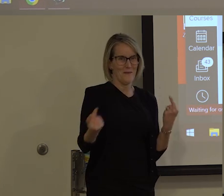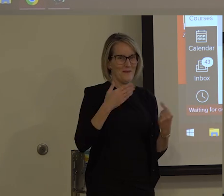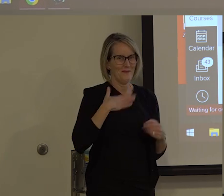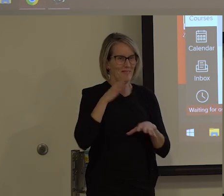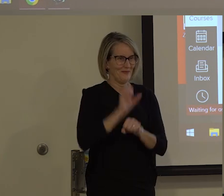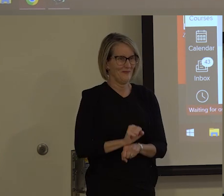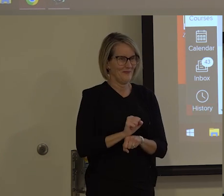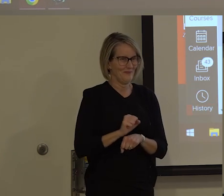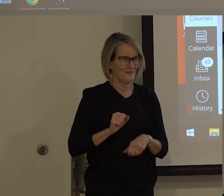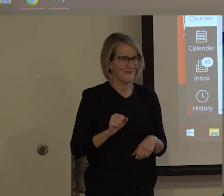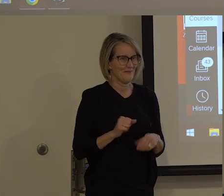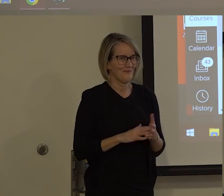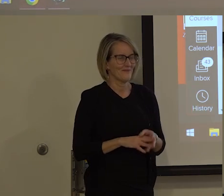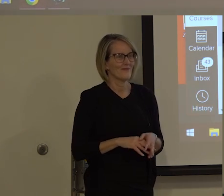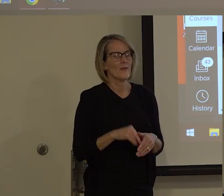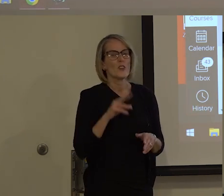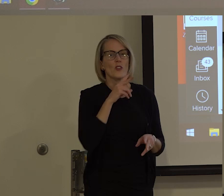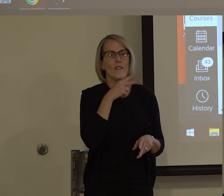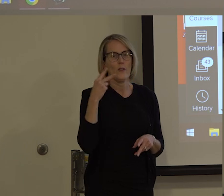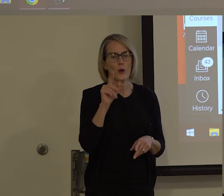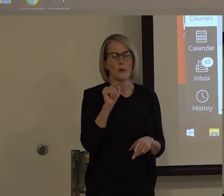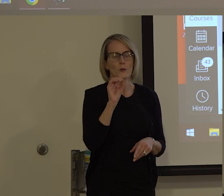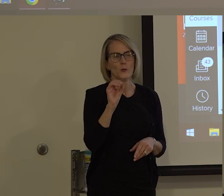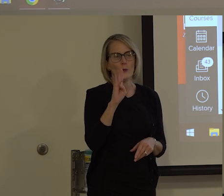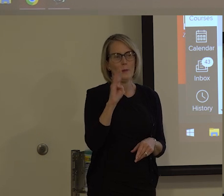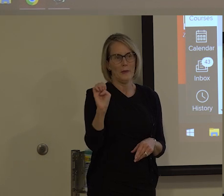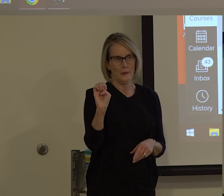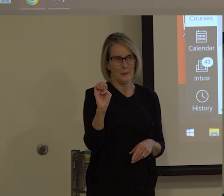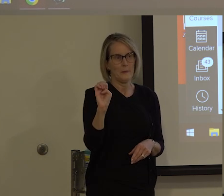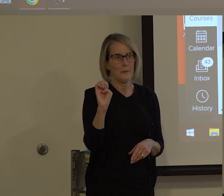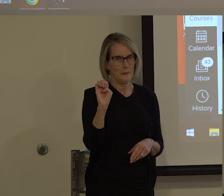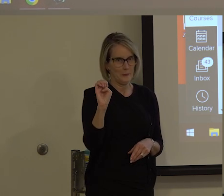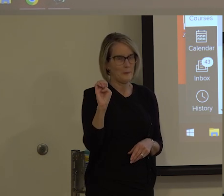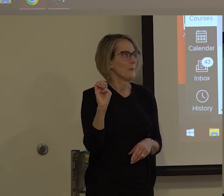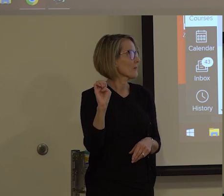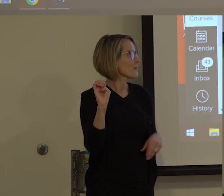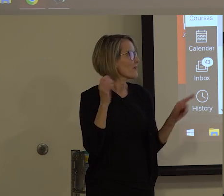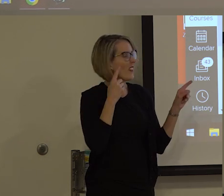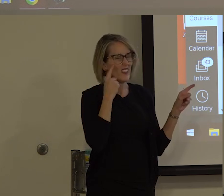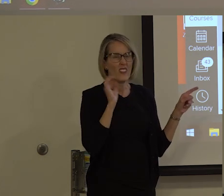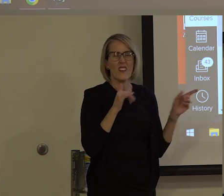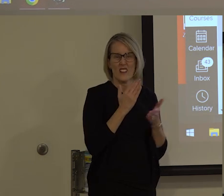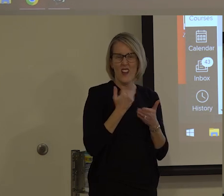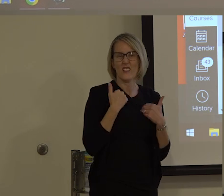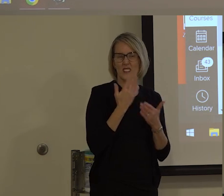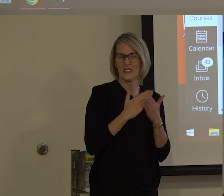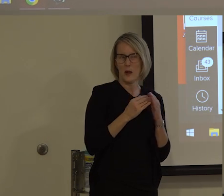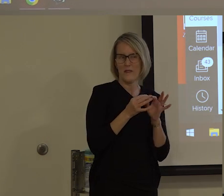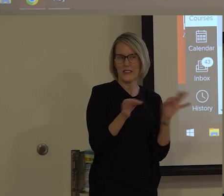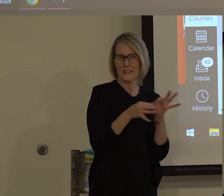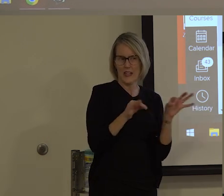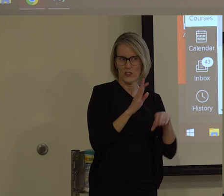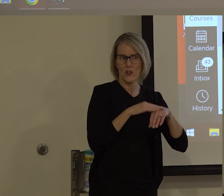here, okay. So the verb to be. And I think this one has some of the text at least written on the slides.